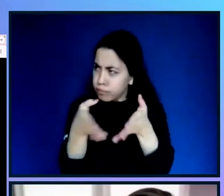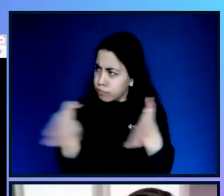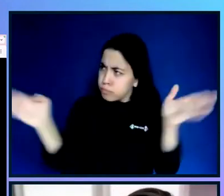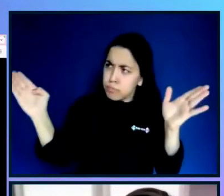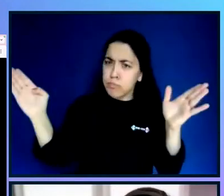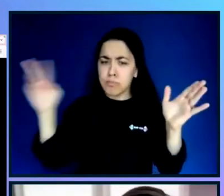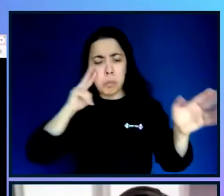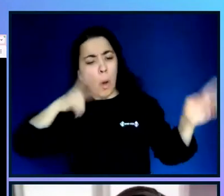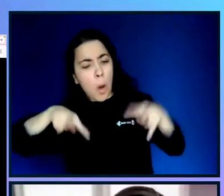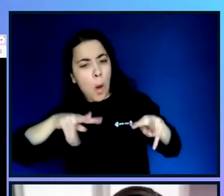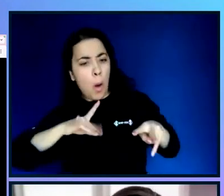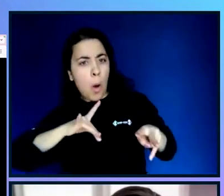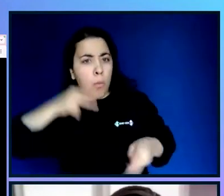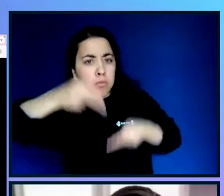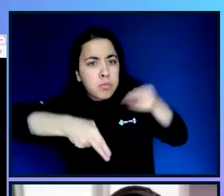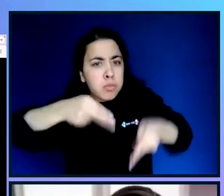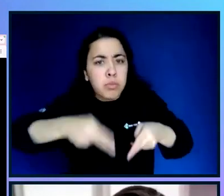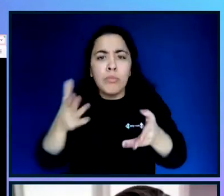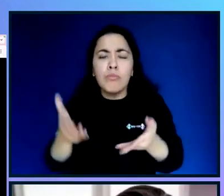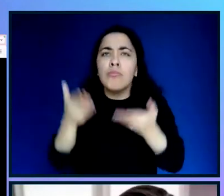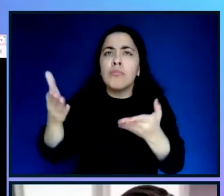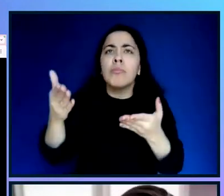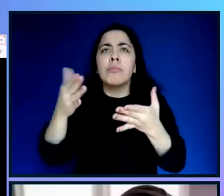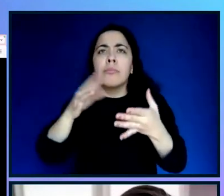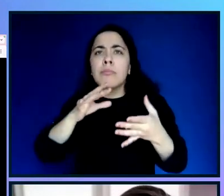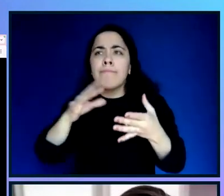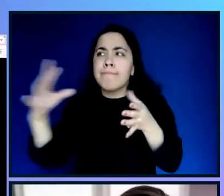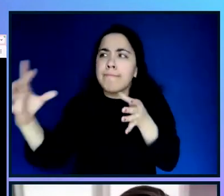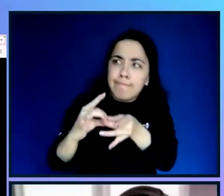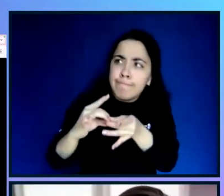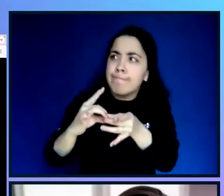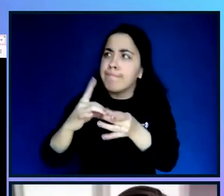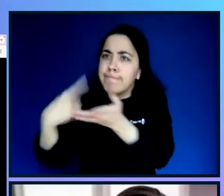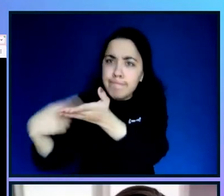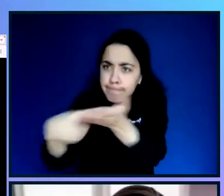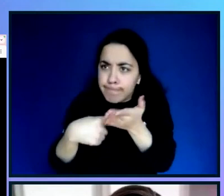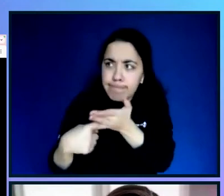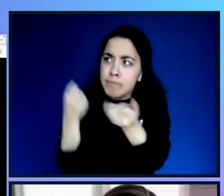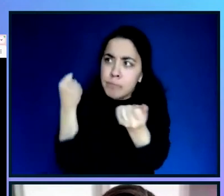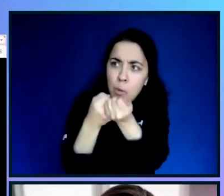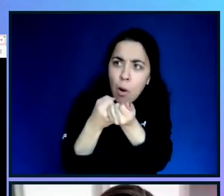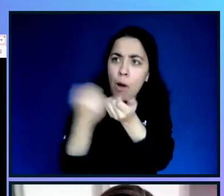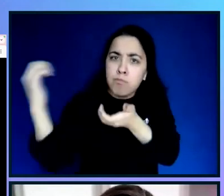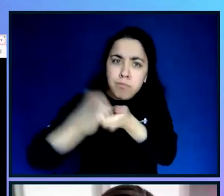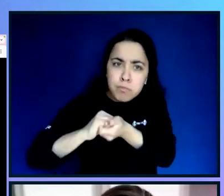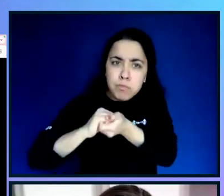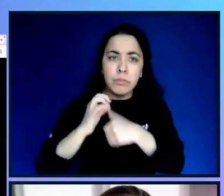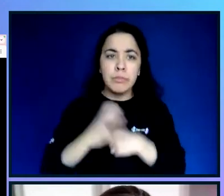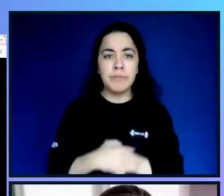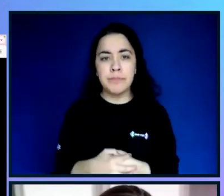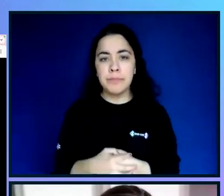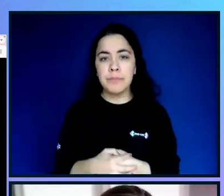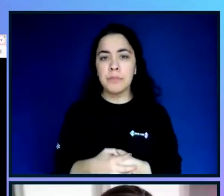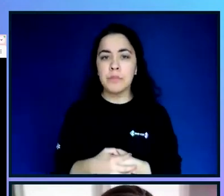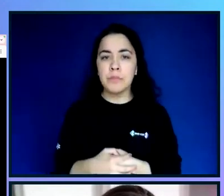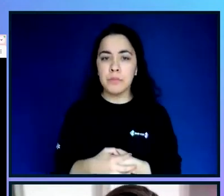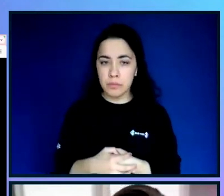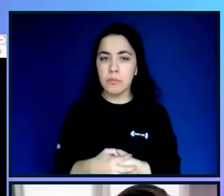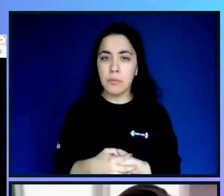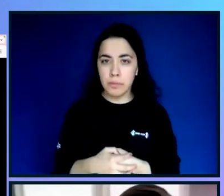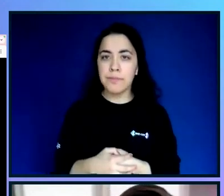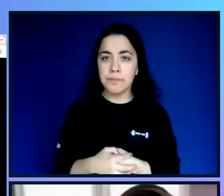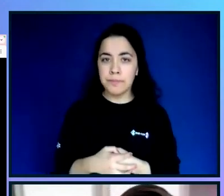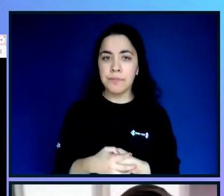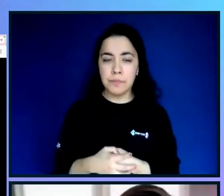opportunities to connect, support, and partner with you. And in working in this secret garden,